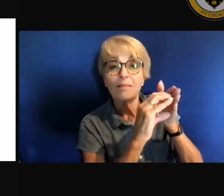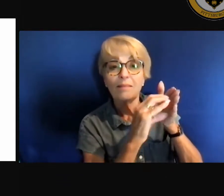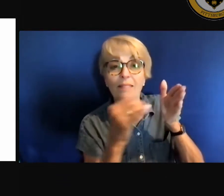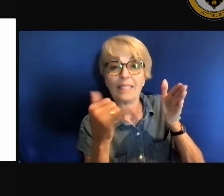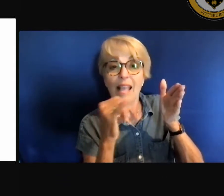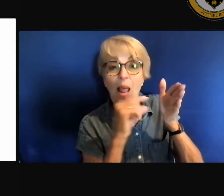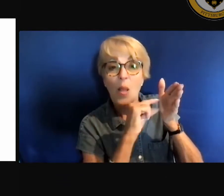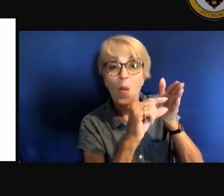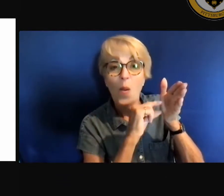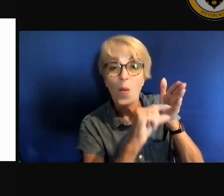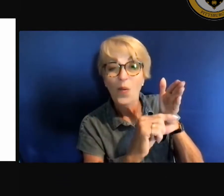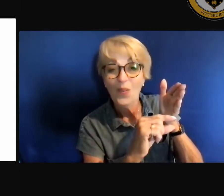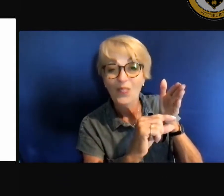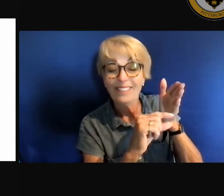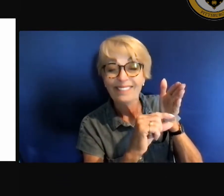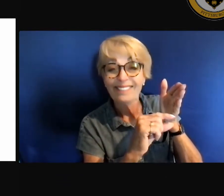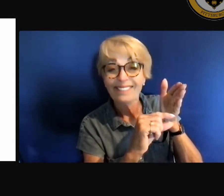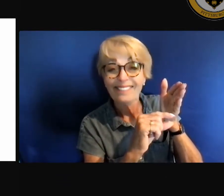straight line,